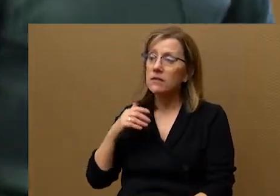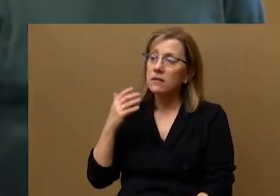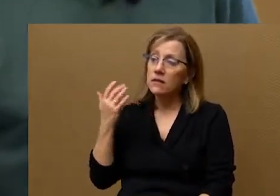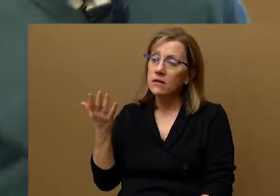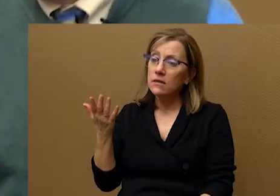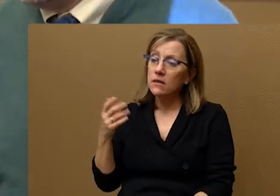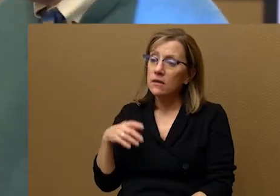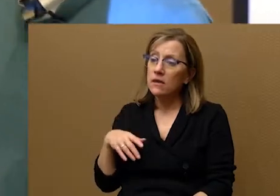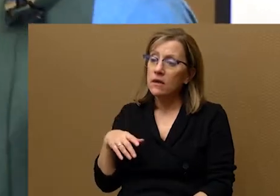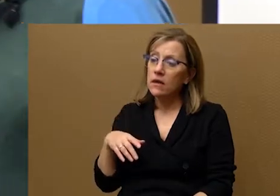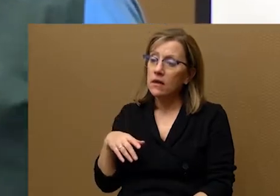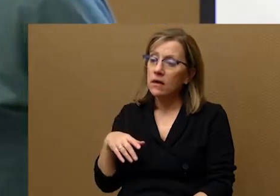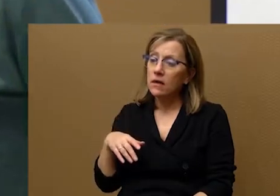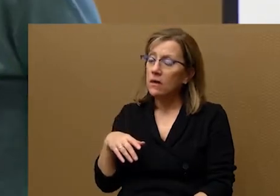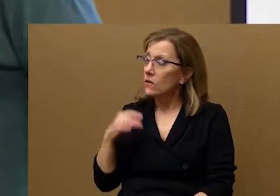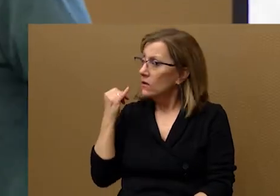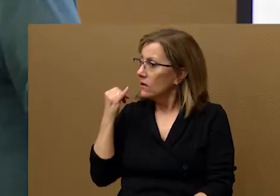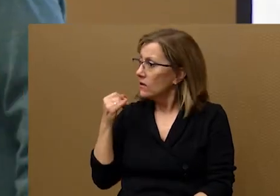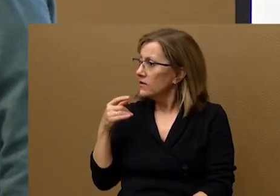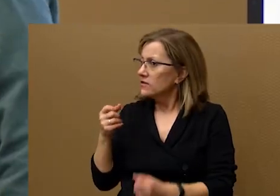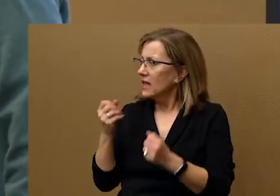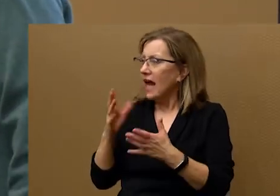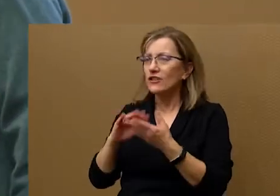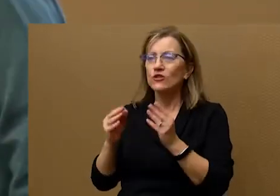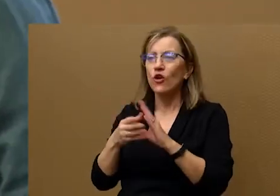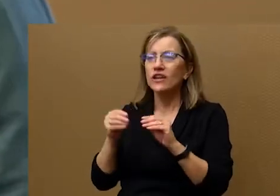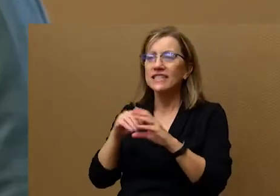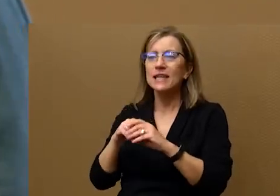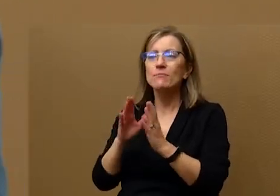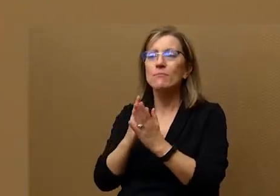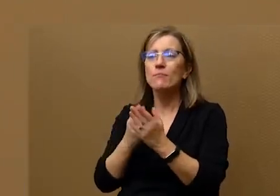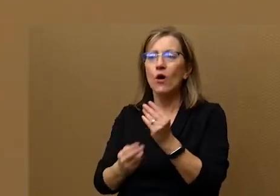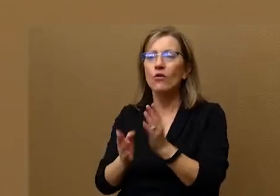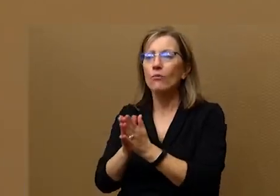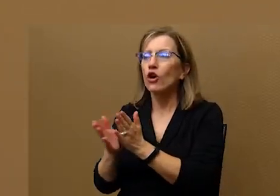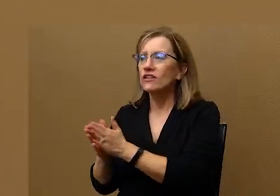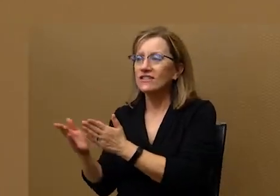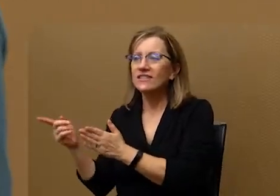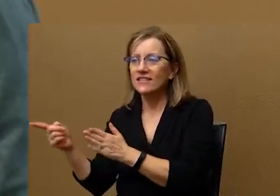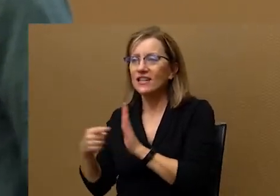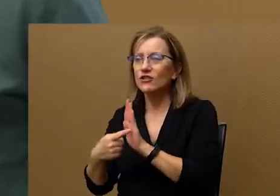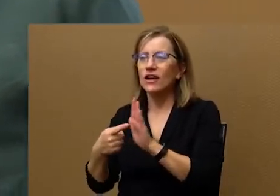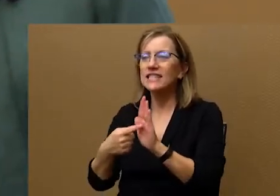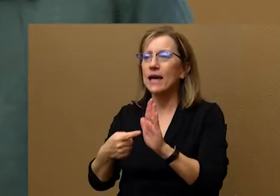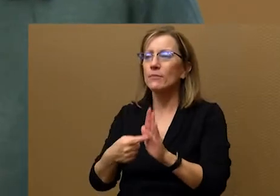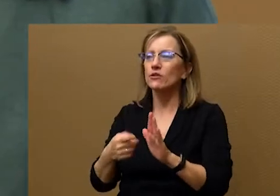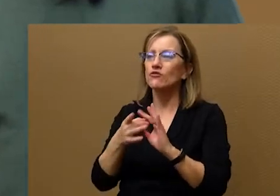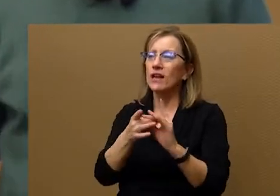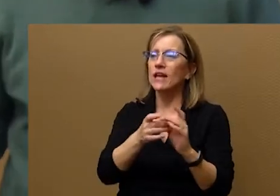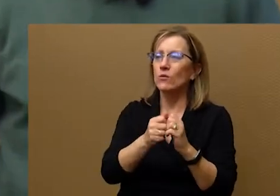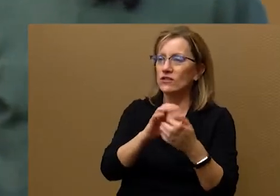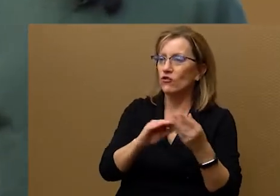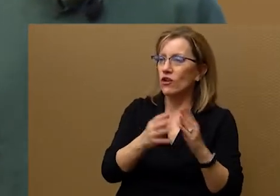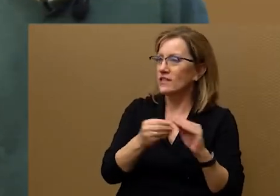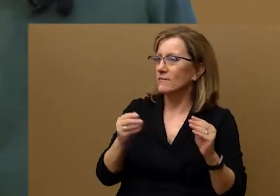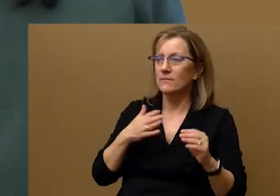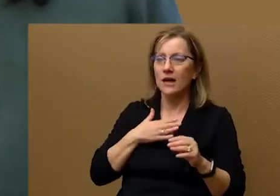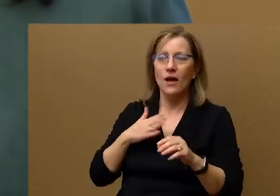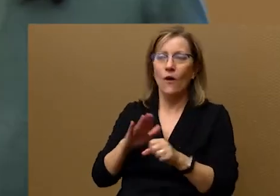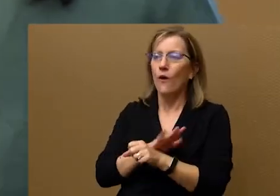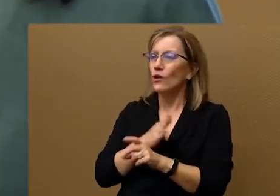say that happened. There are lots of stories like this in both of these books, because I've been through